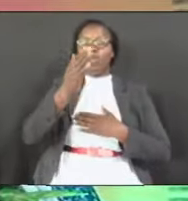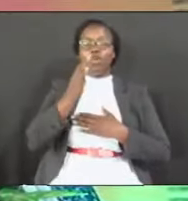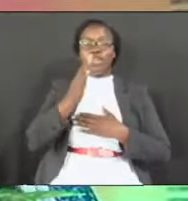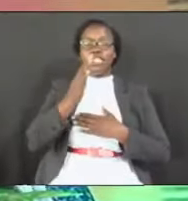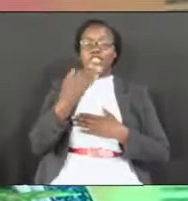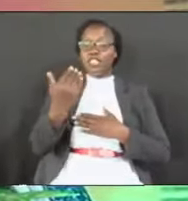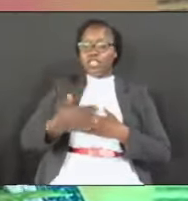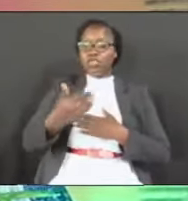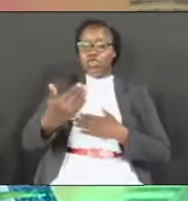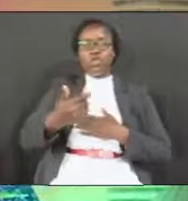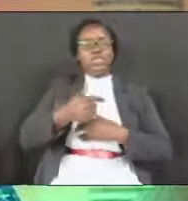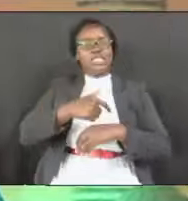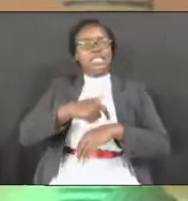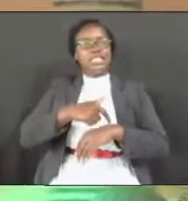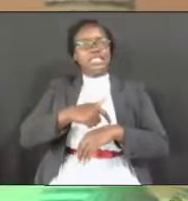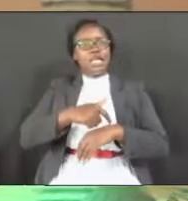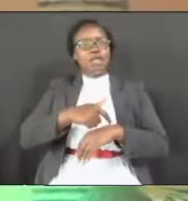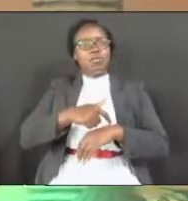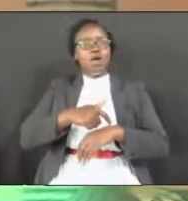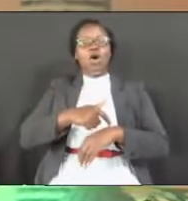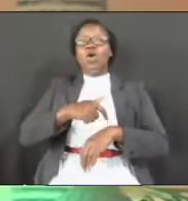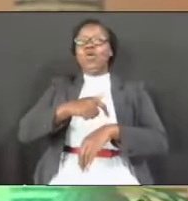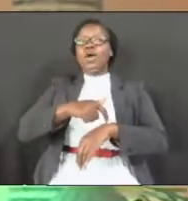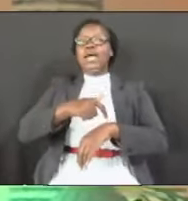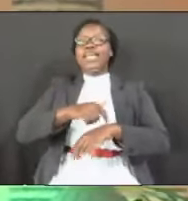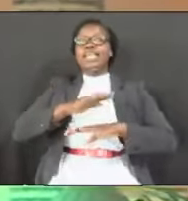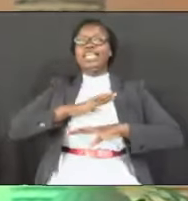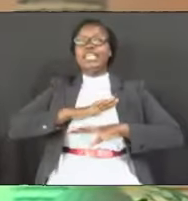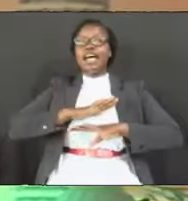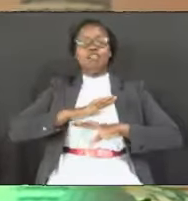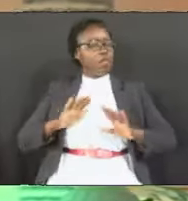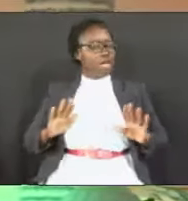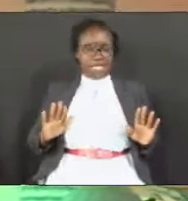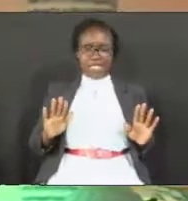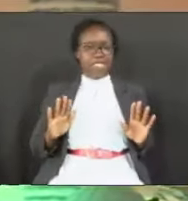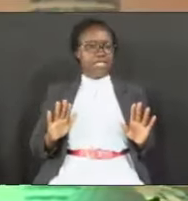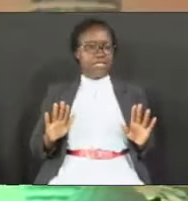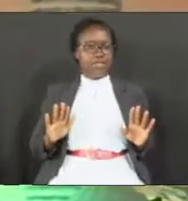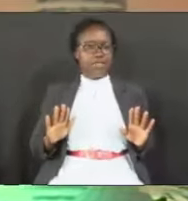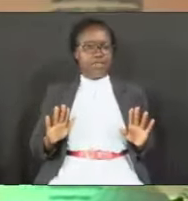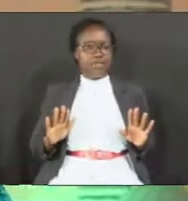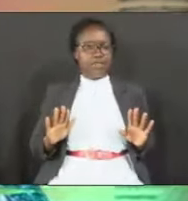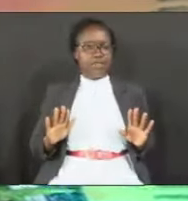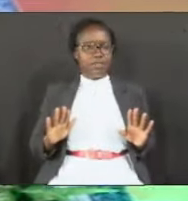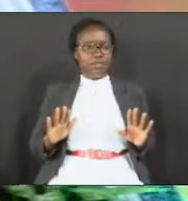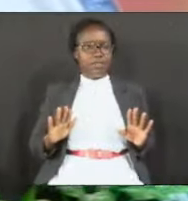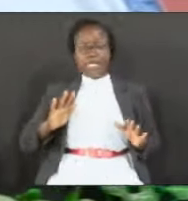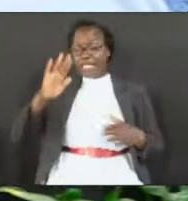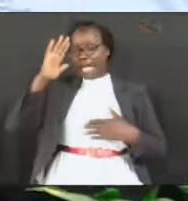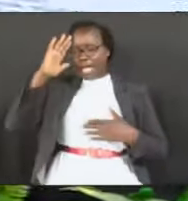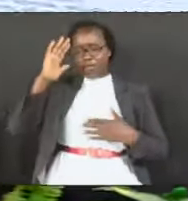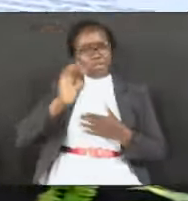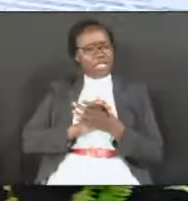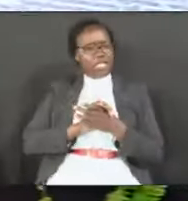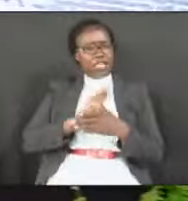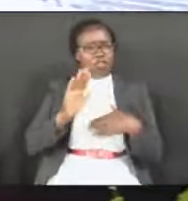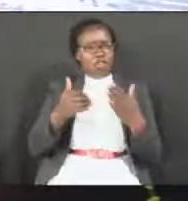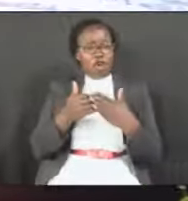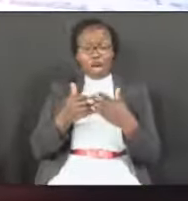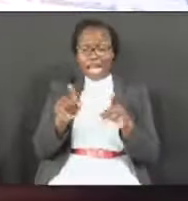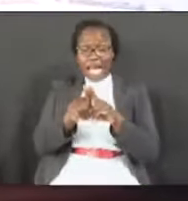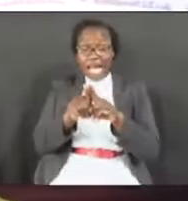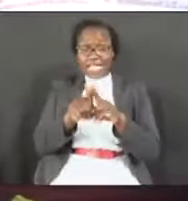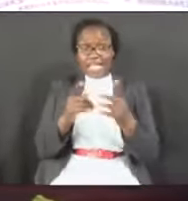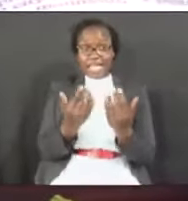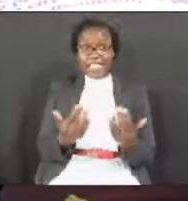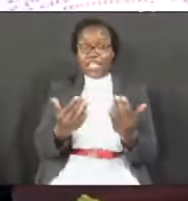always a time when enough is enough. And you need to appreciate that as a child of God, as